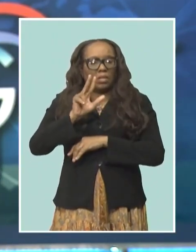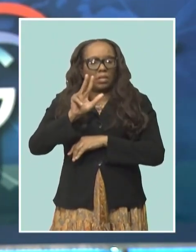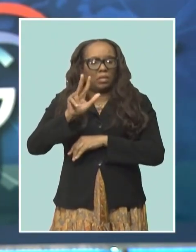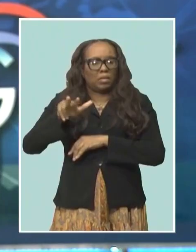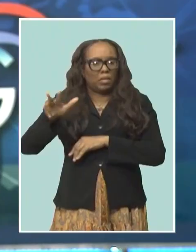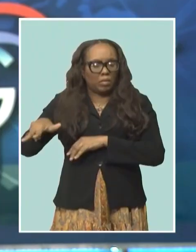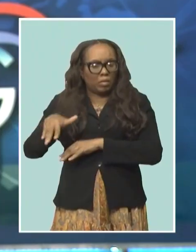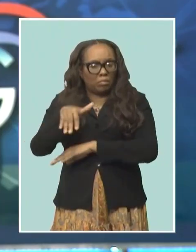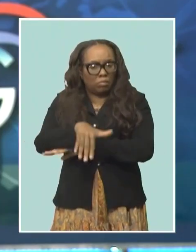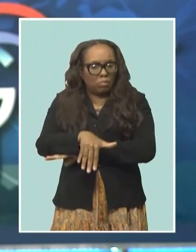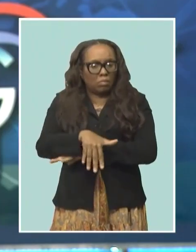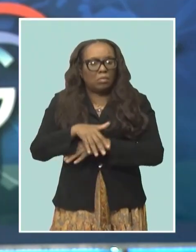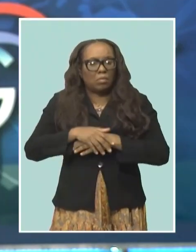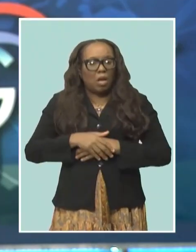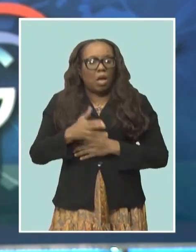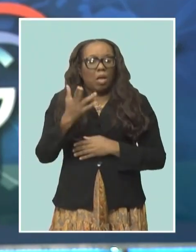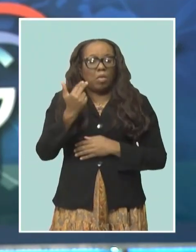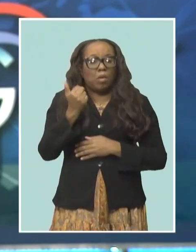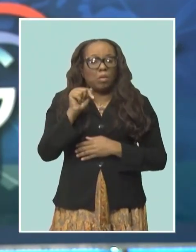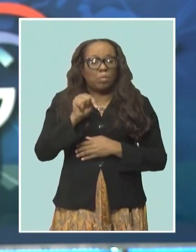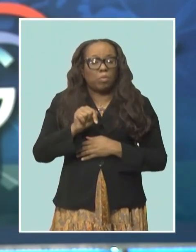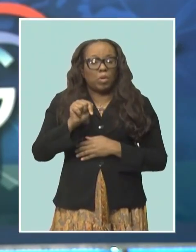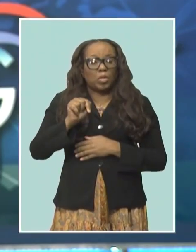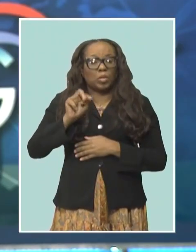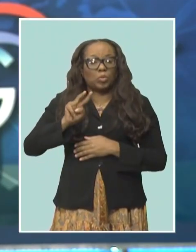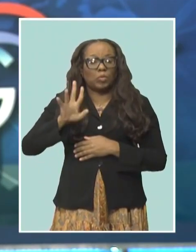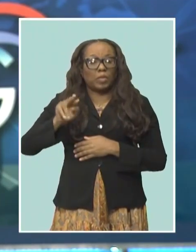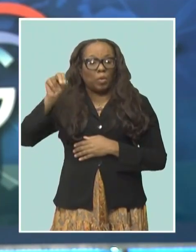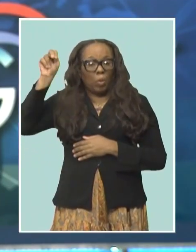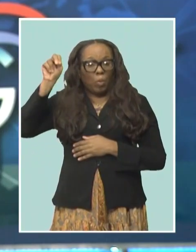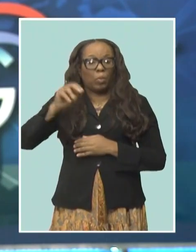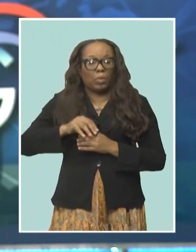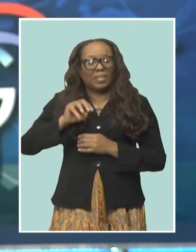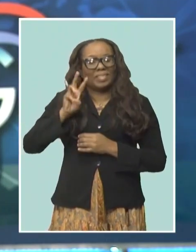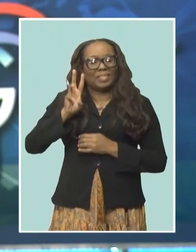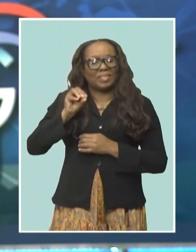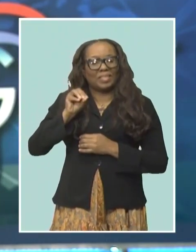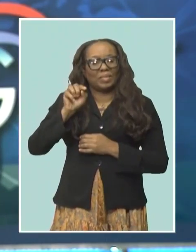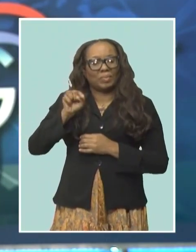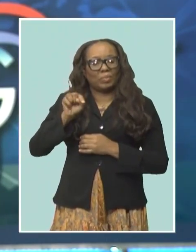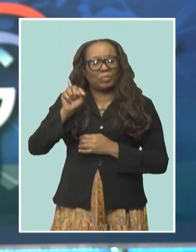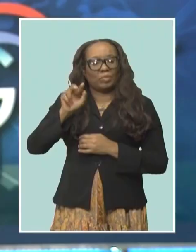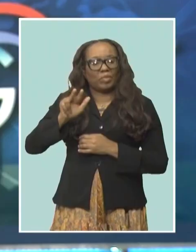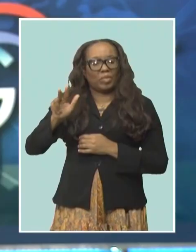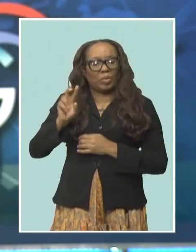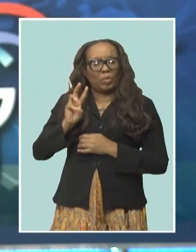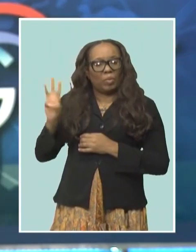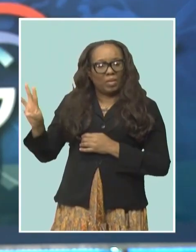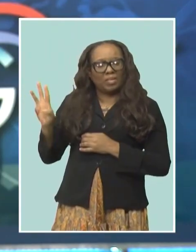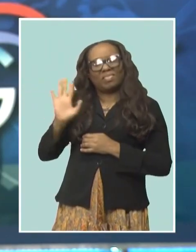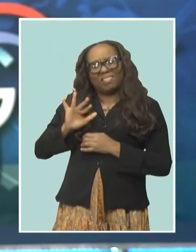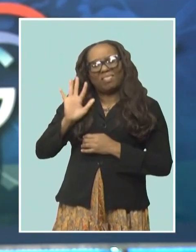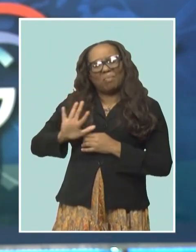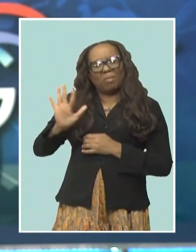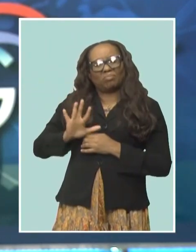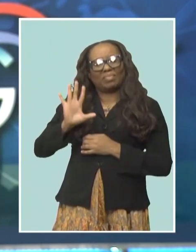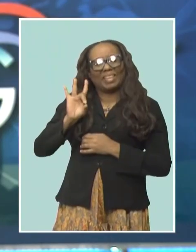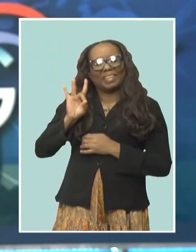latitude 13.25 north and longitude 60.33 west, or about 81